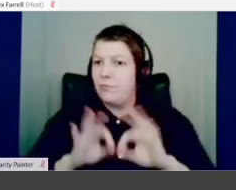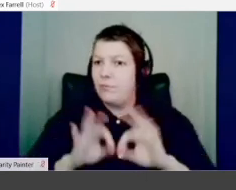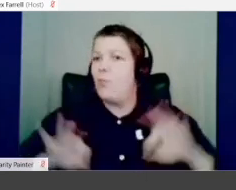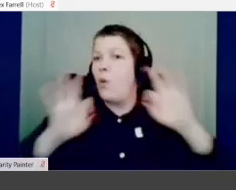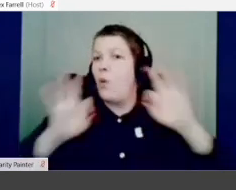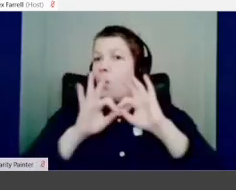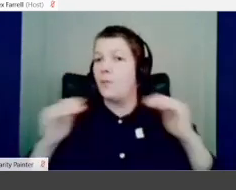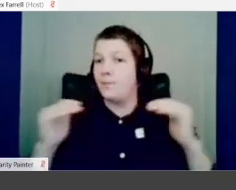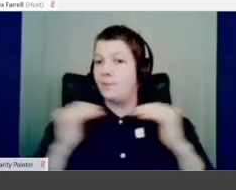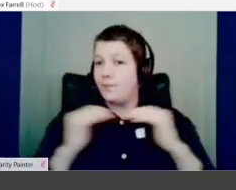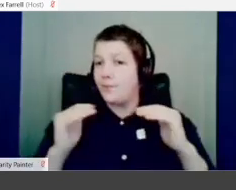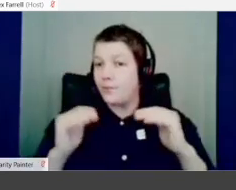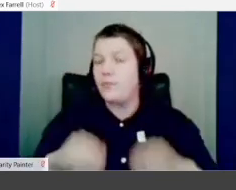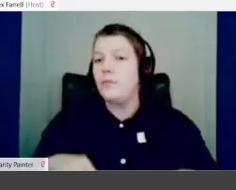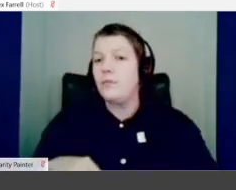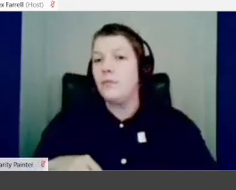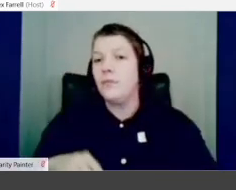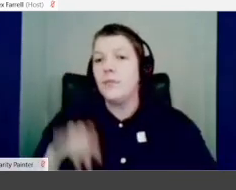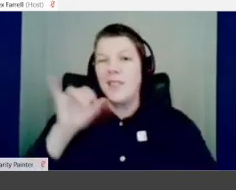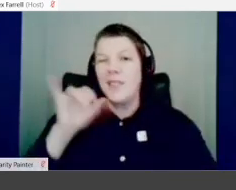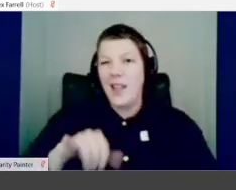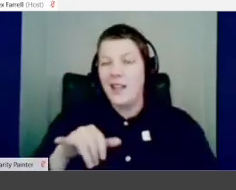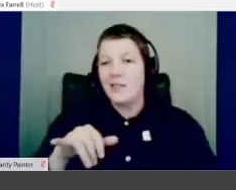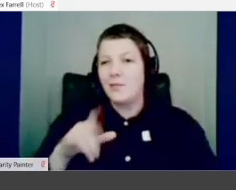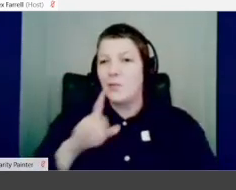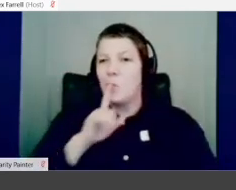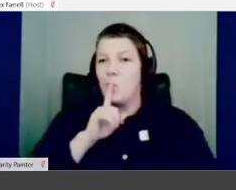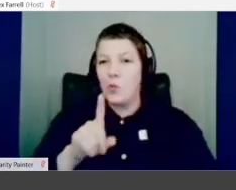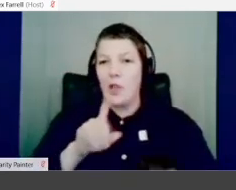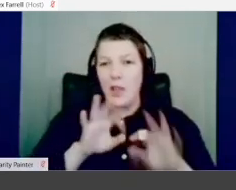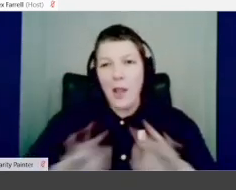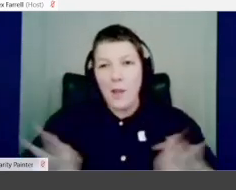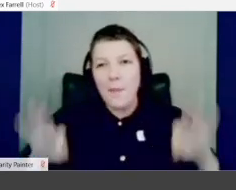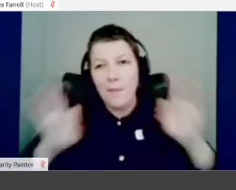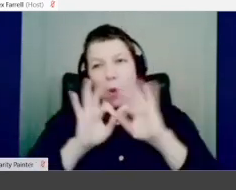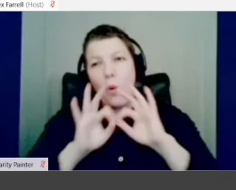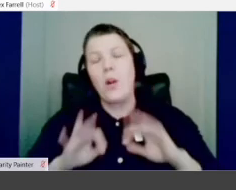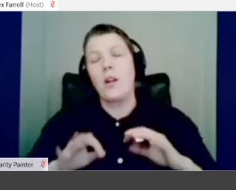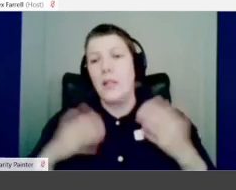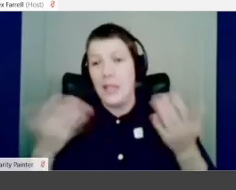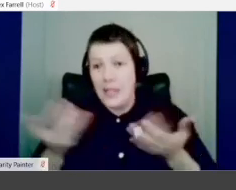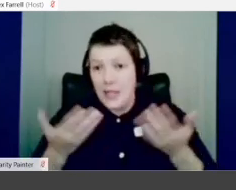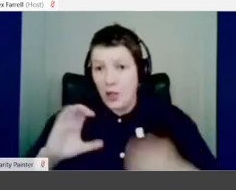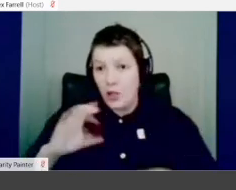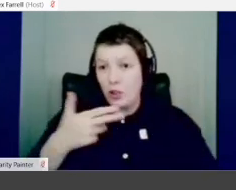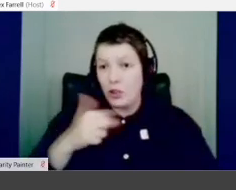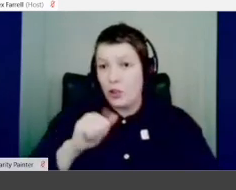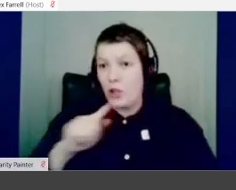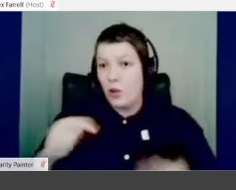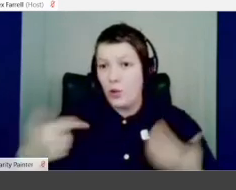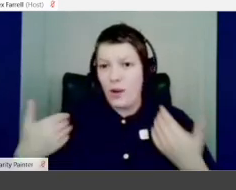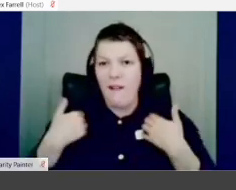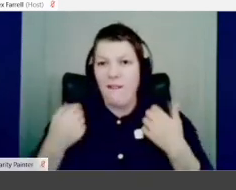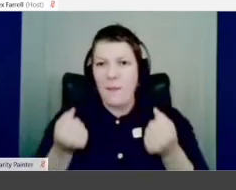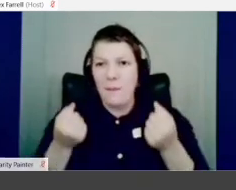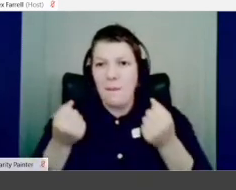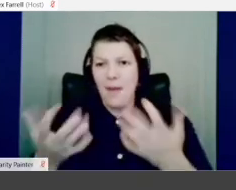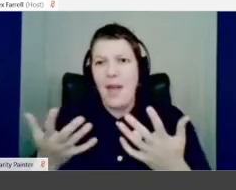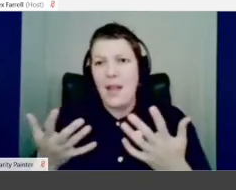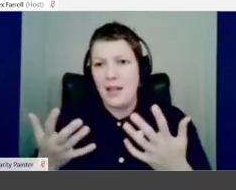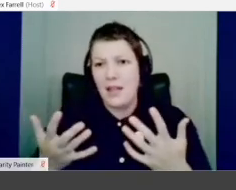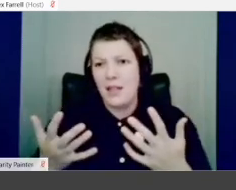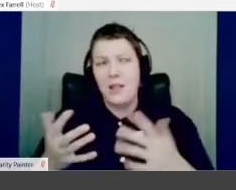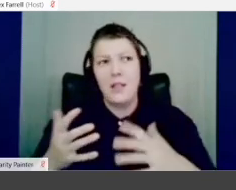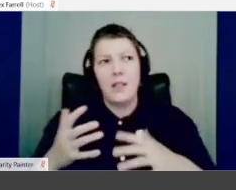are thinking about others, right? Like, we're not just thinking about ourselves. What serves me? How can I serve you? How can